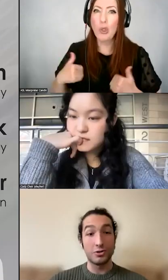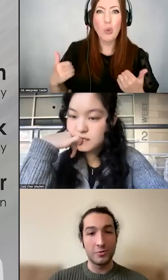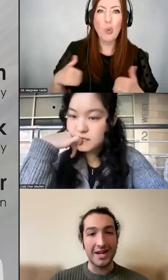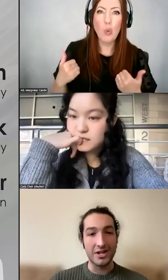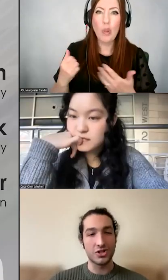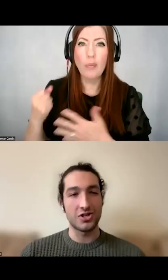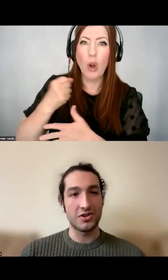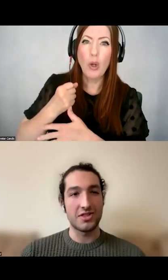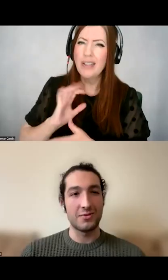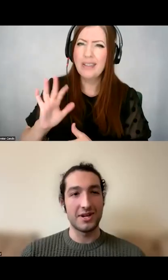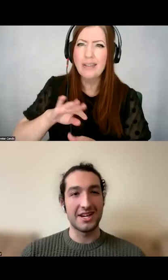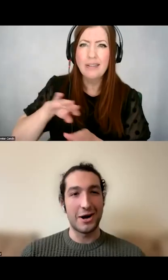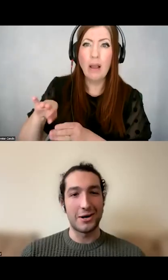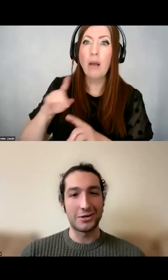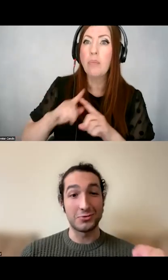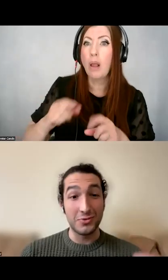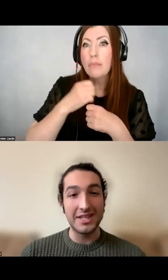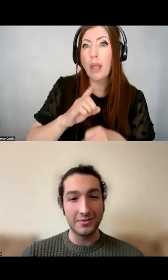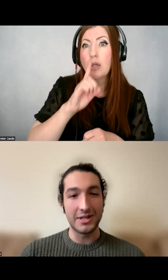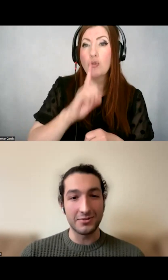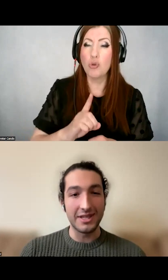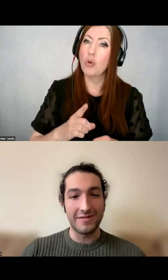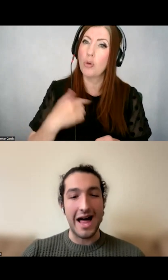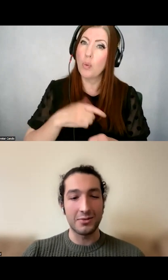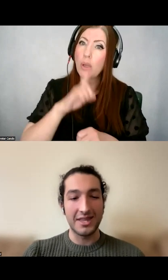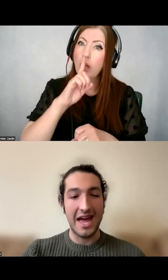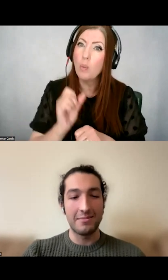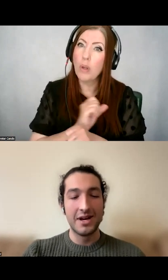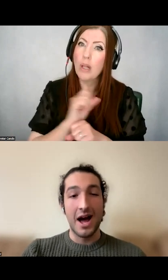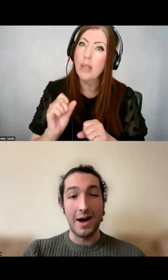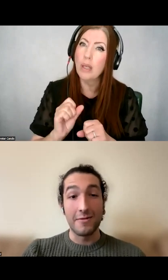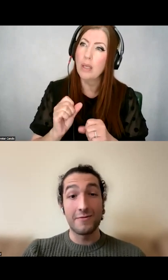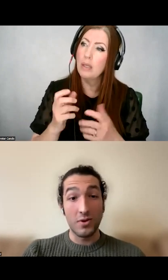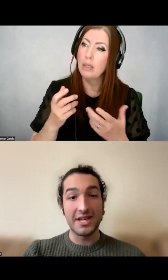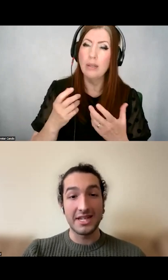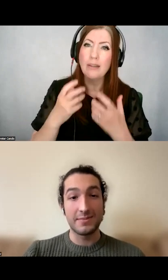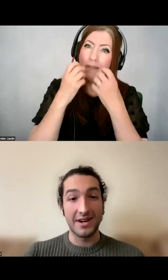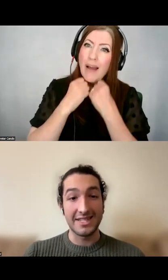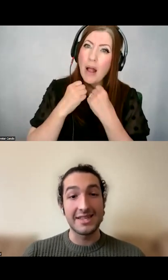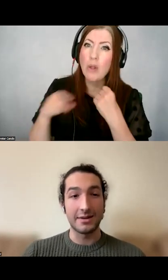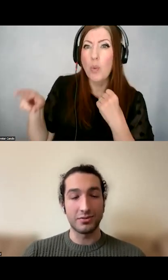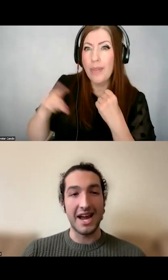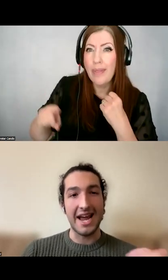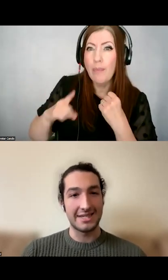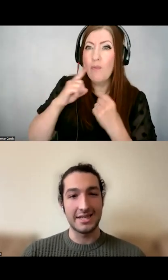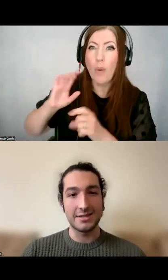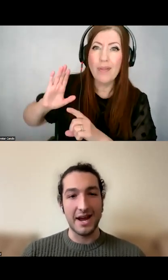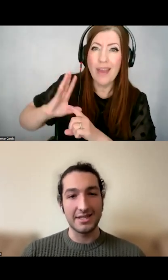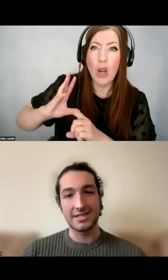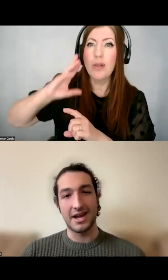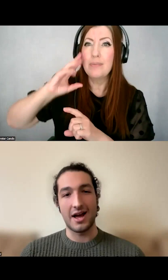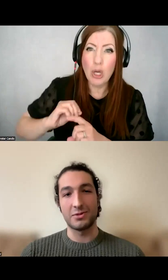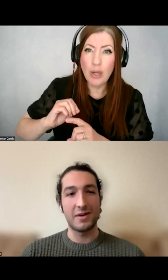but also making sure that we are really, really, really valuing them for the experience that they're bringing into